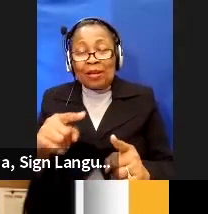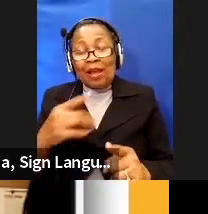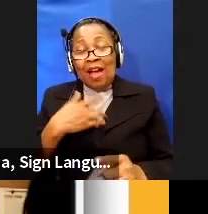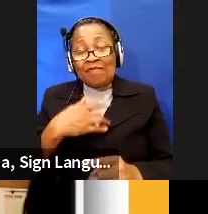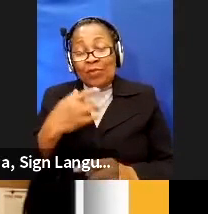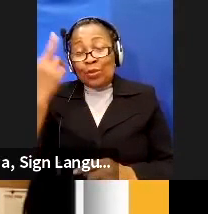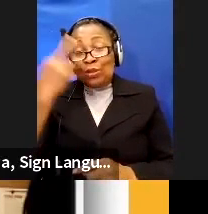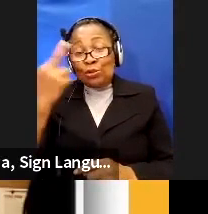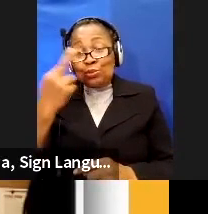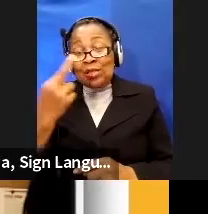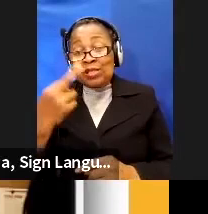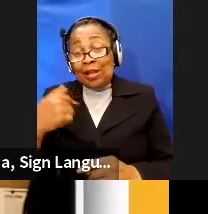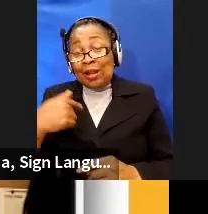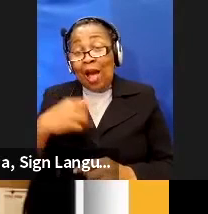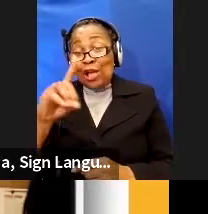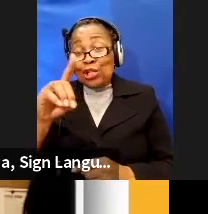what I do.